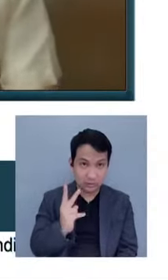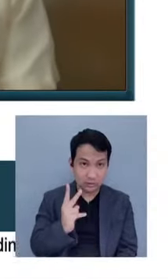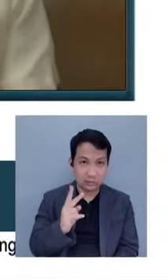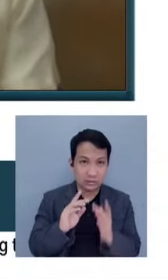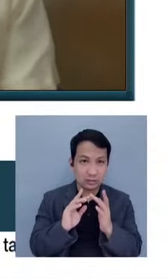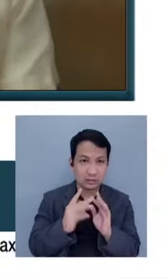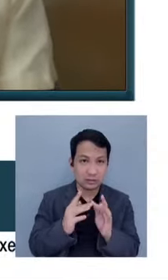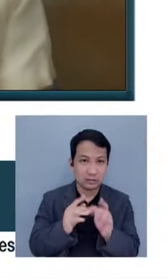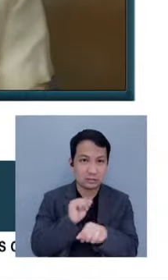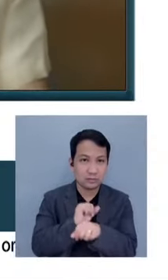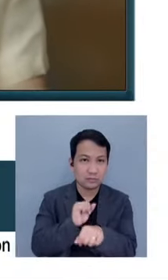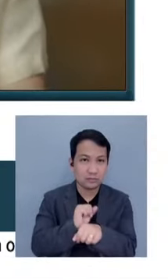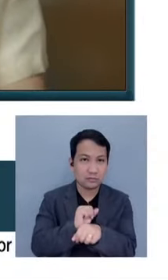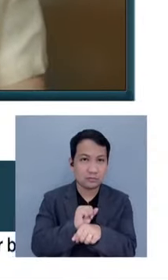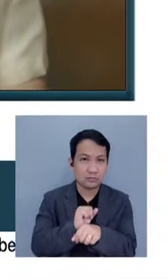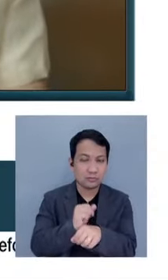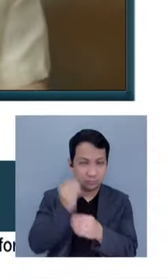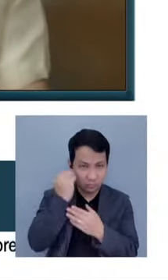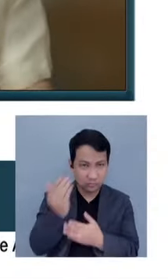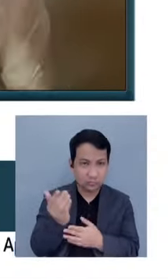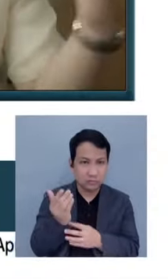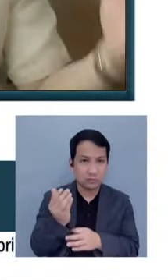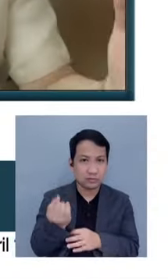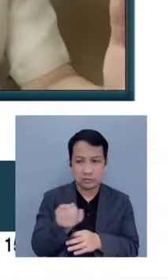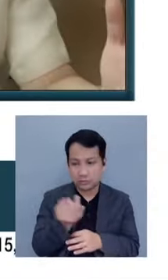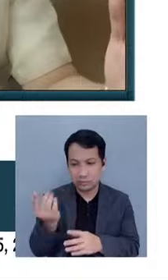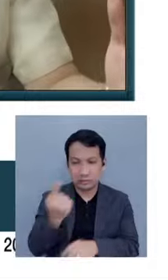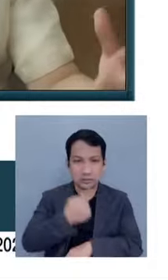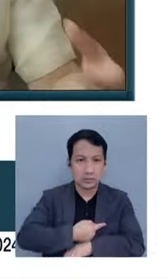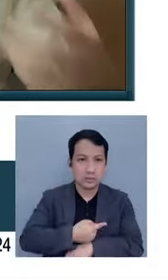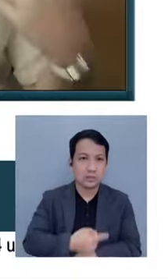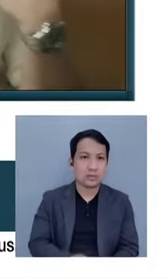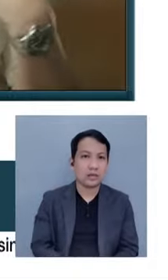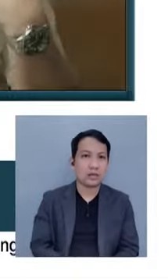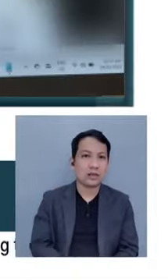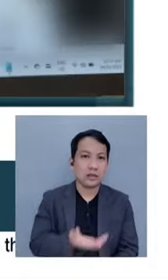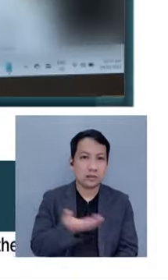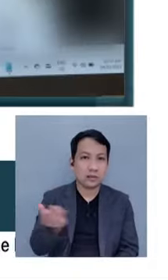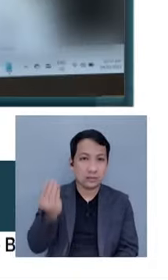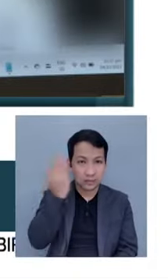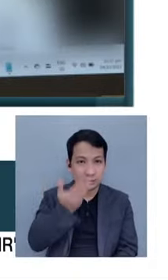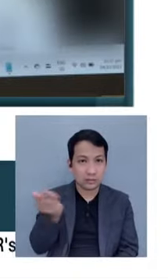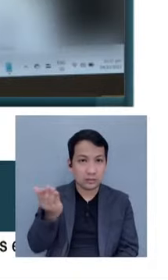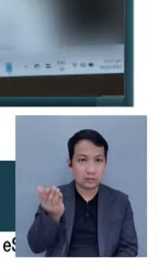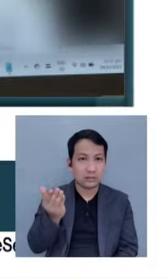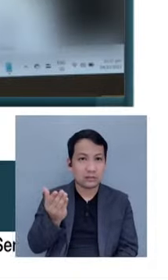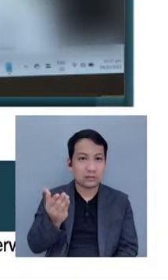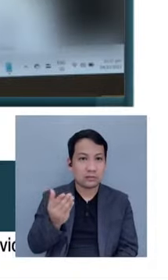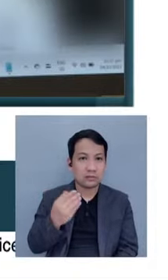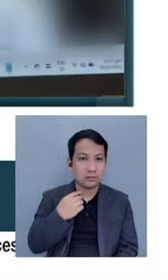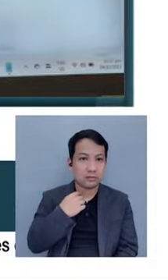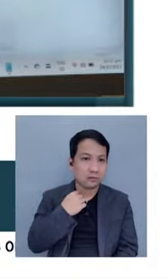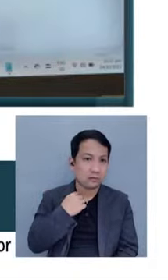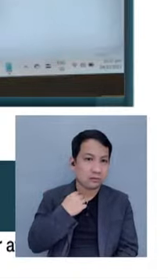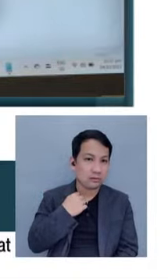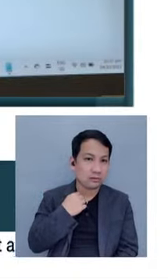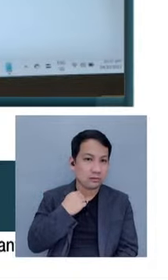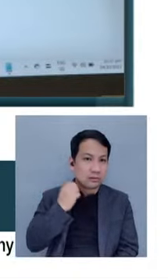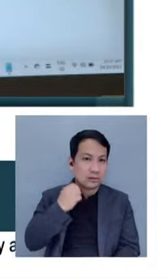working as an enterprise. Gone are the days when criminals roam the streets. They're like blue-collar jobs. They put a knife at